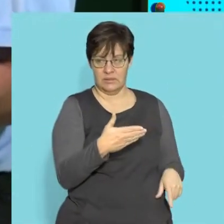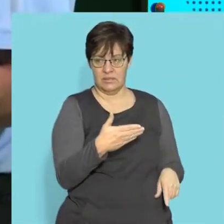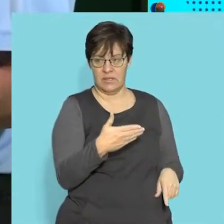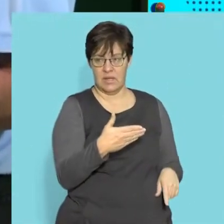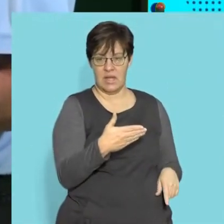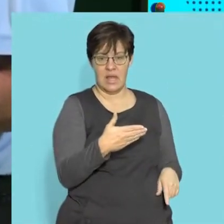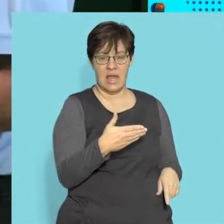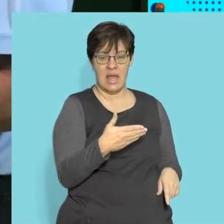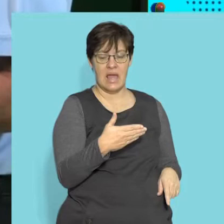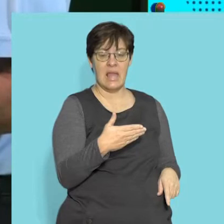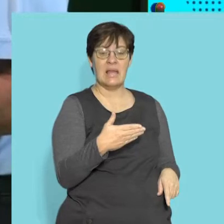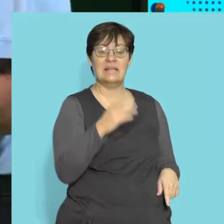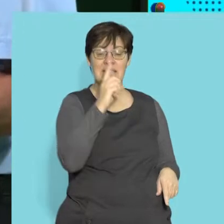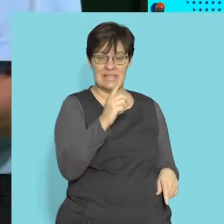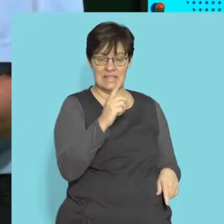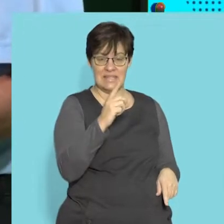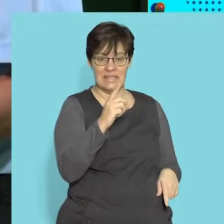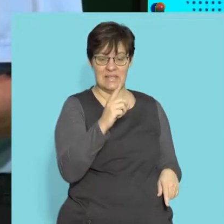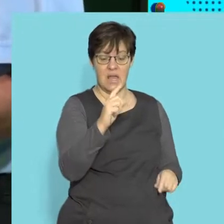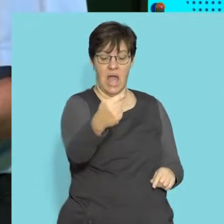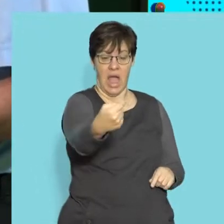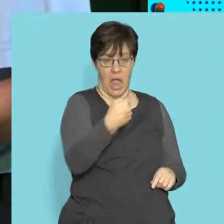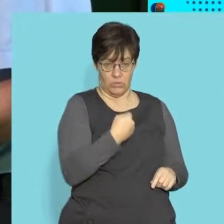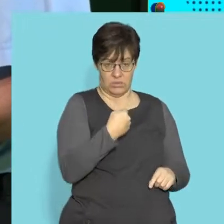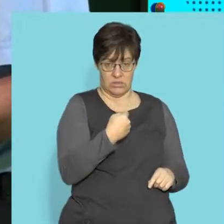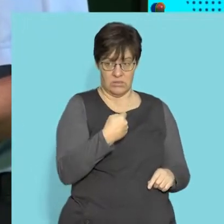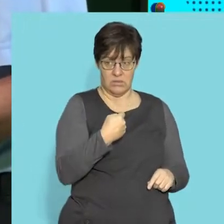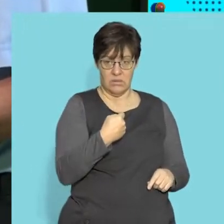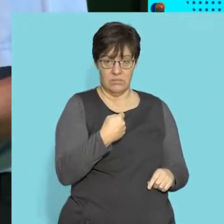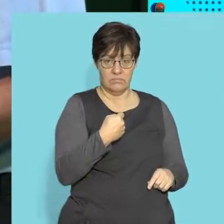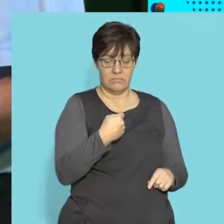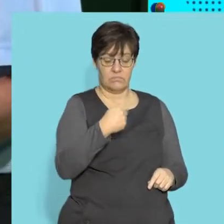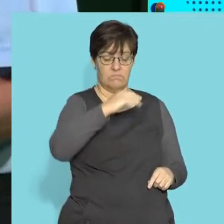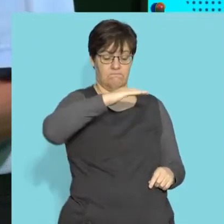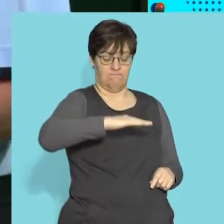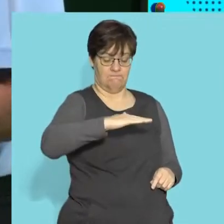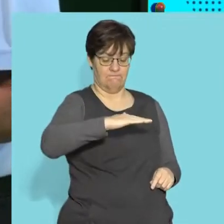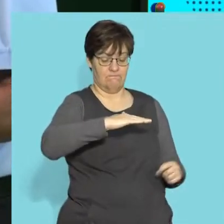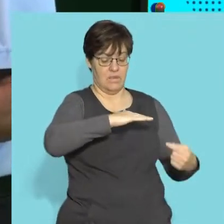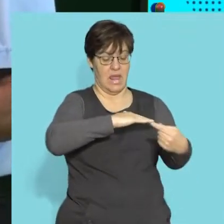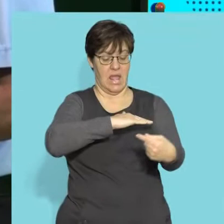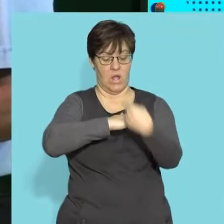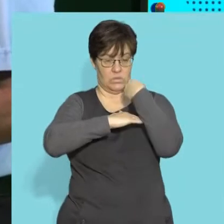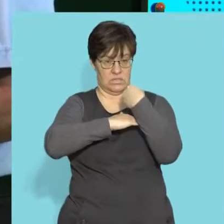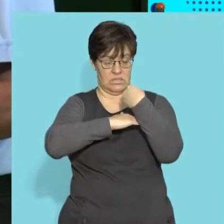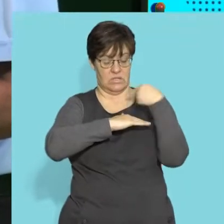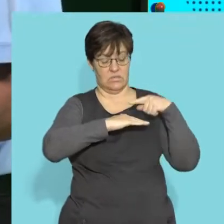I'm noticing that the current is coming out of the board. It's a dot. So that means the force